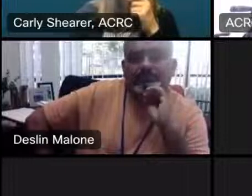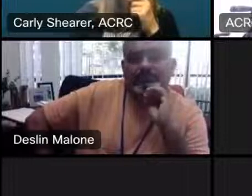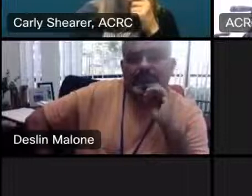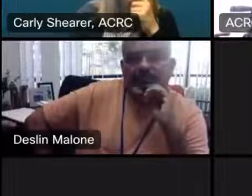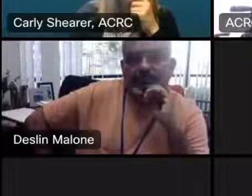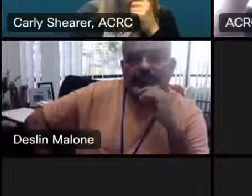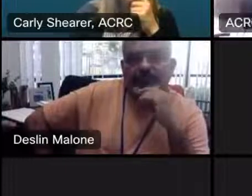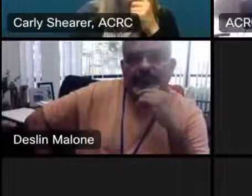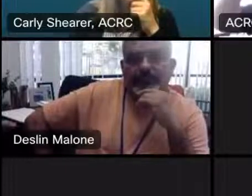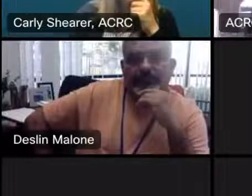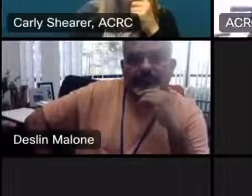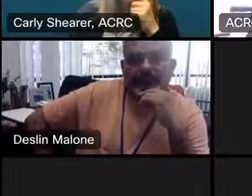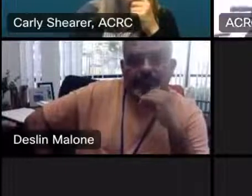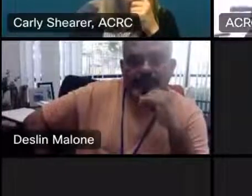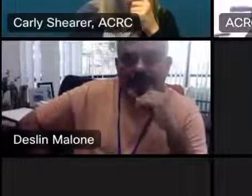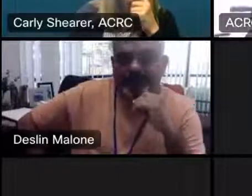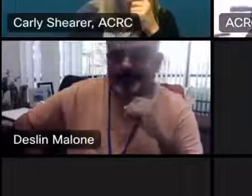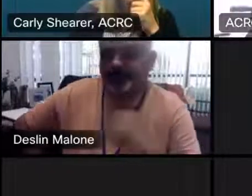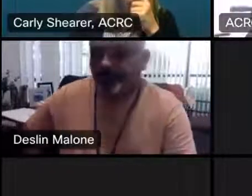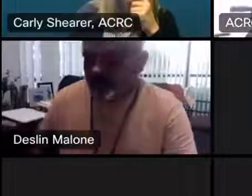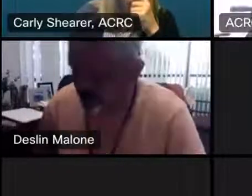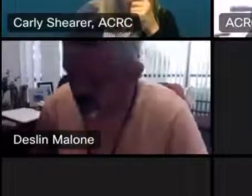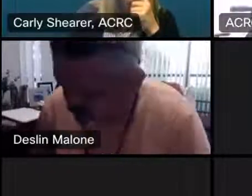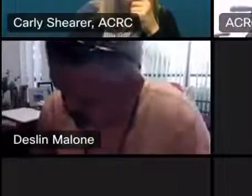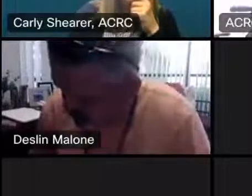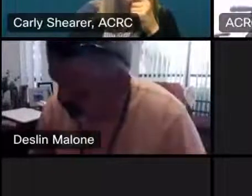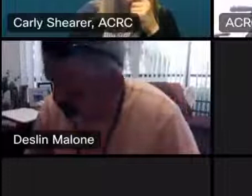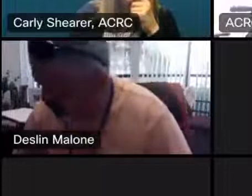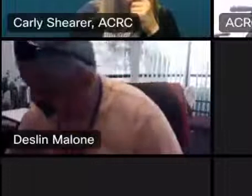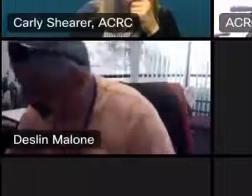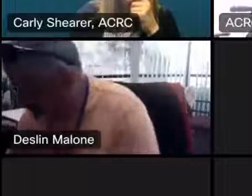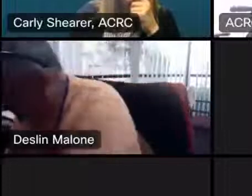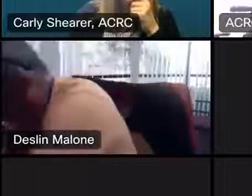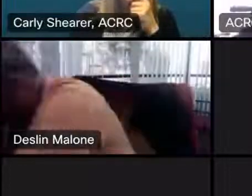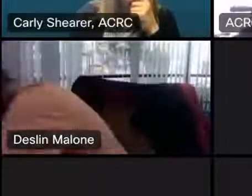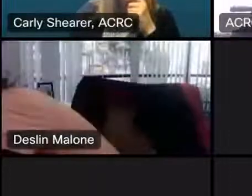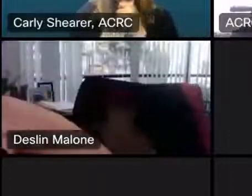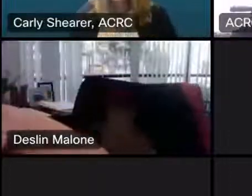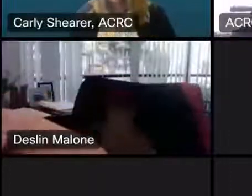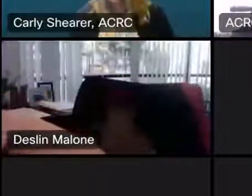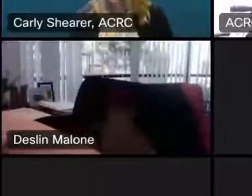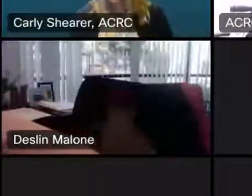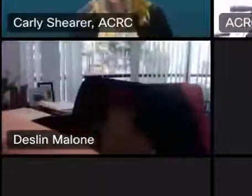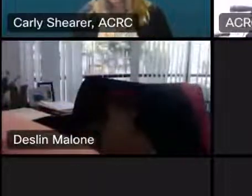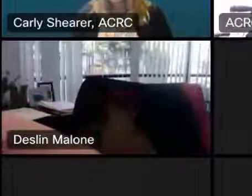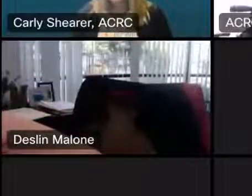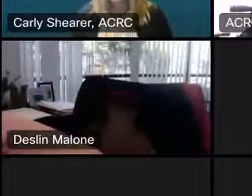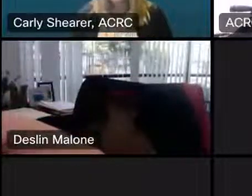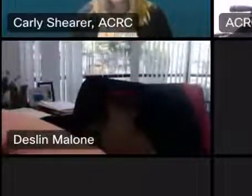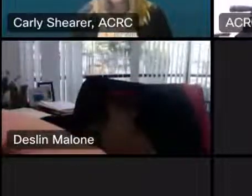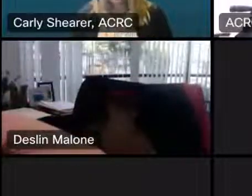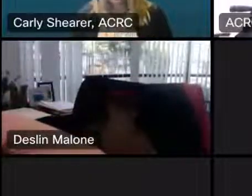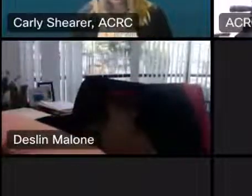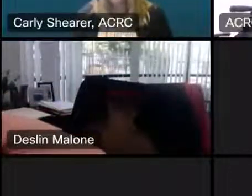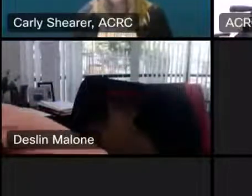things like job fairs and these types of activities. And so just really appreciate the work that Carly is putting towards these activities.